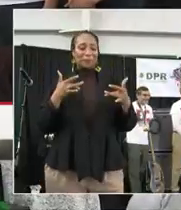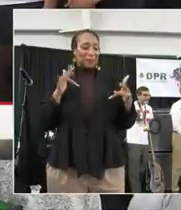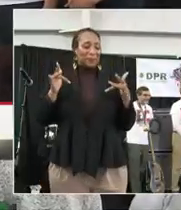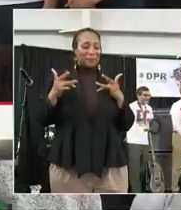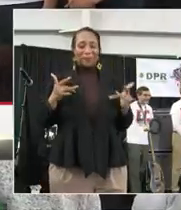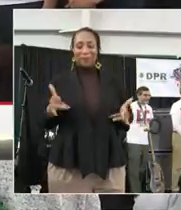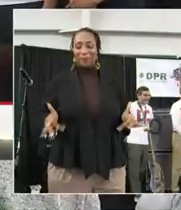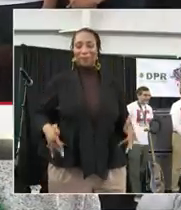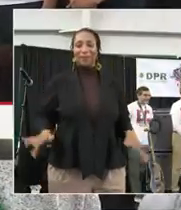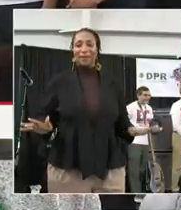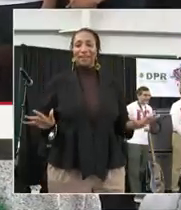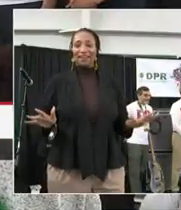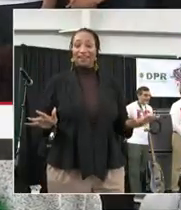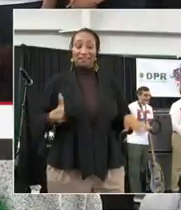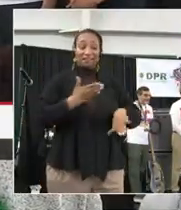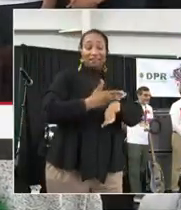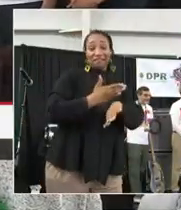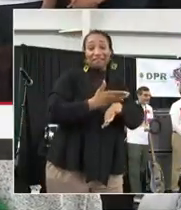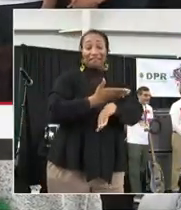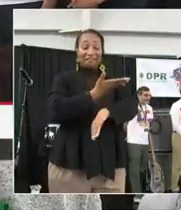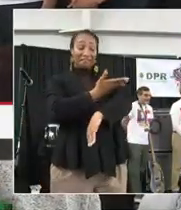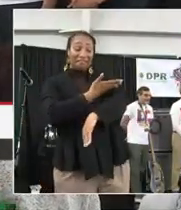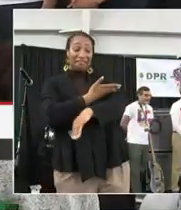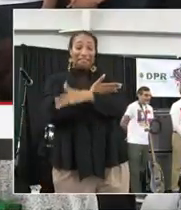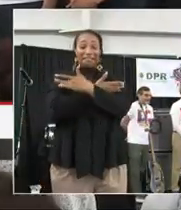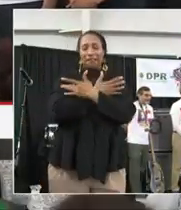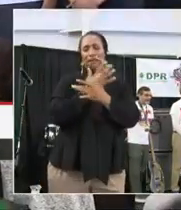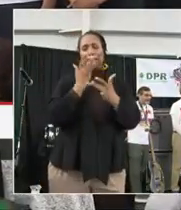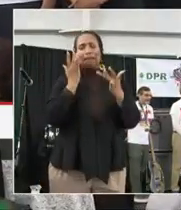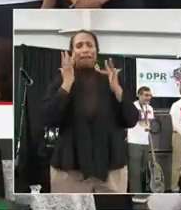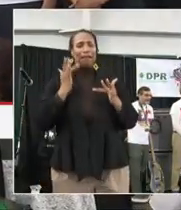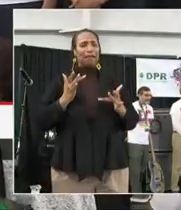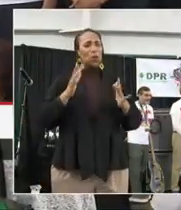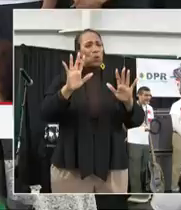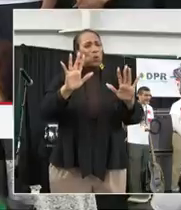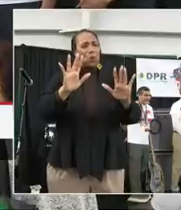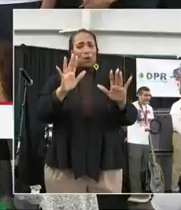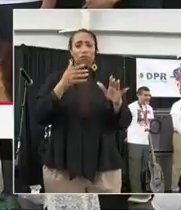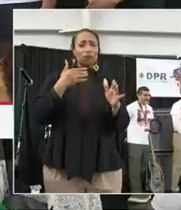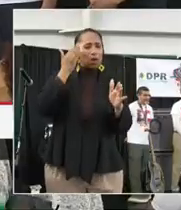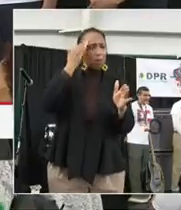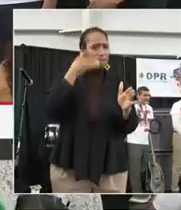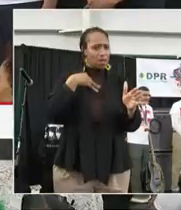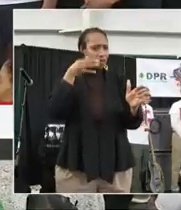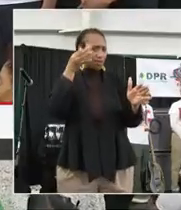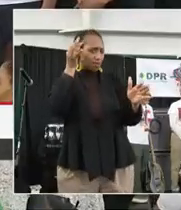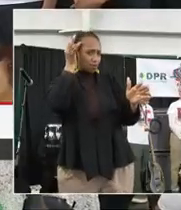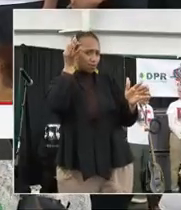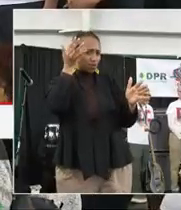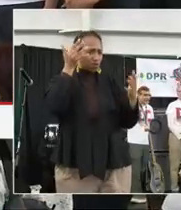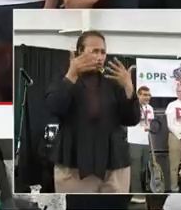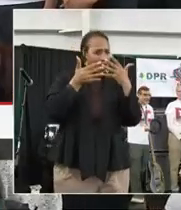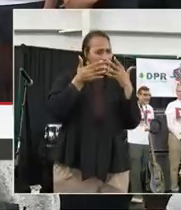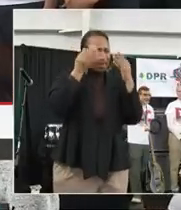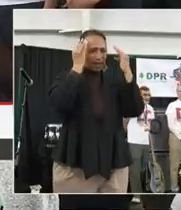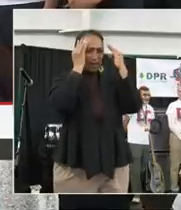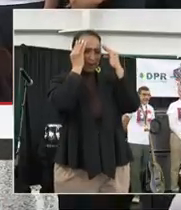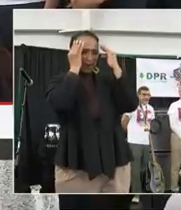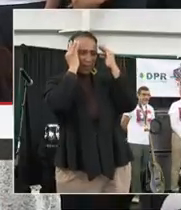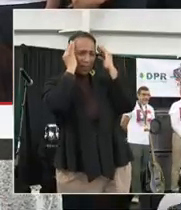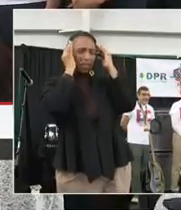And I'm letting my gray come out just a little, just for a little while. Because I